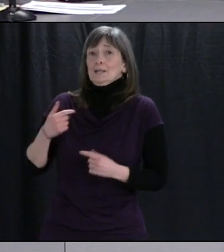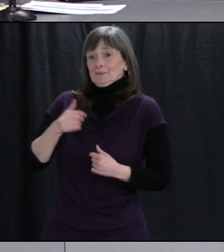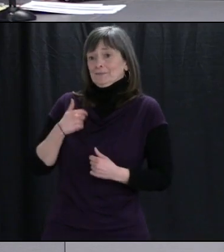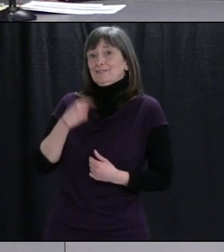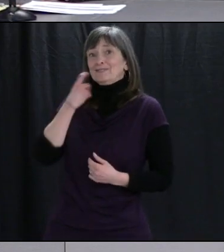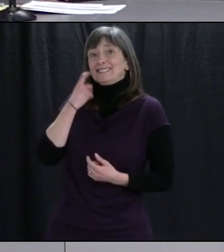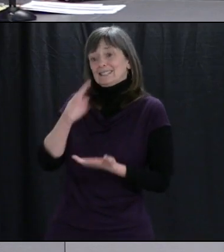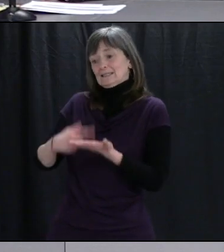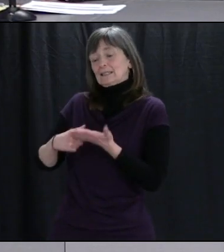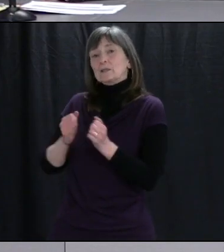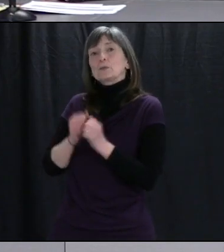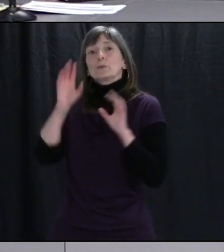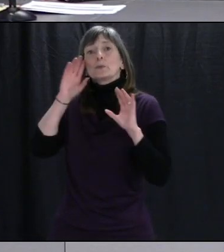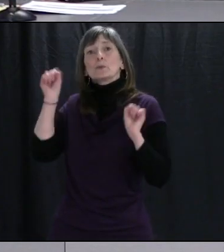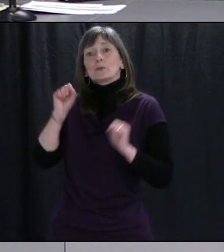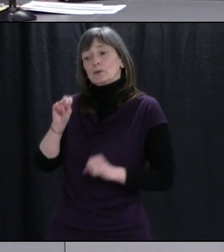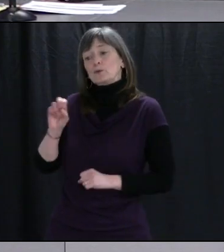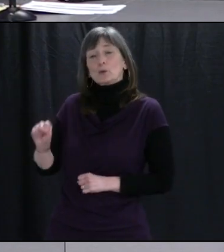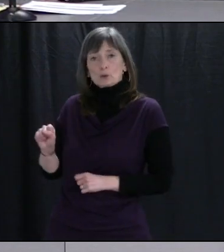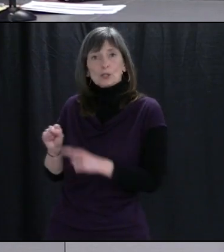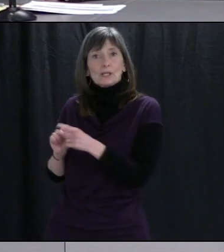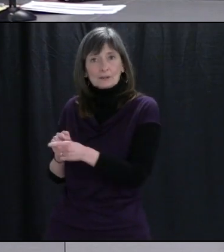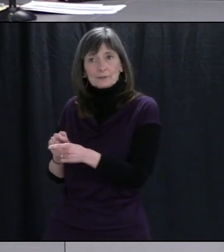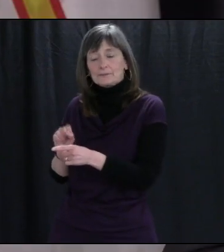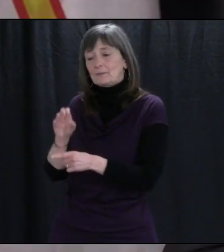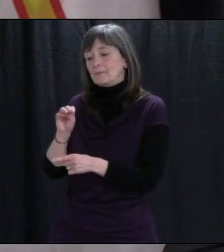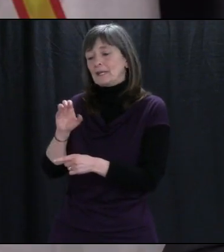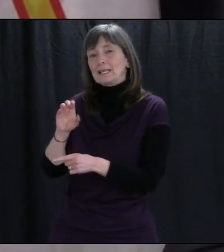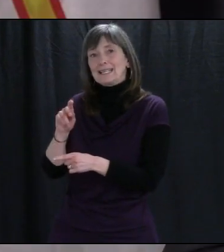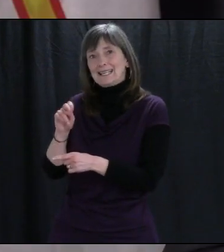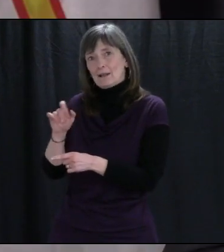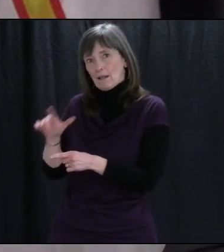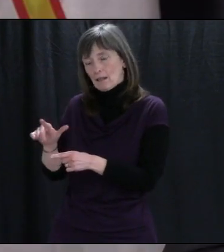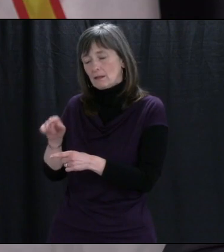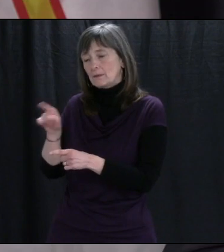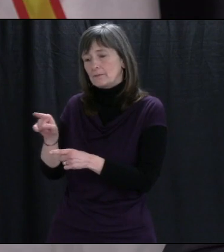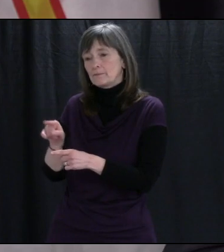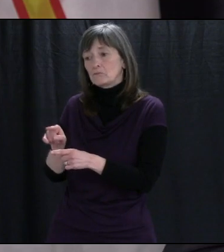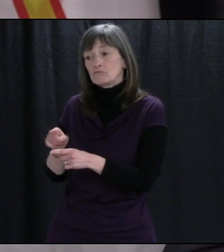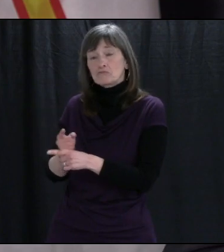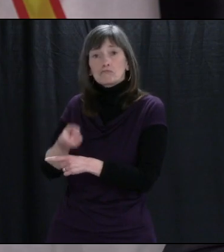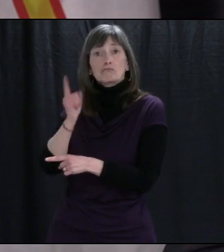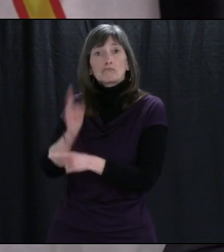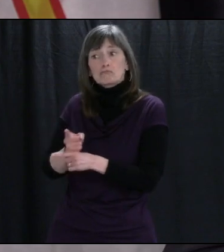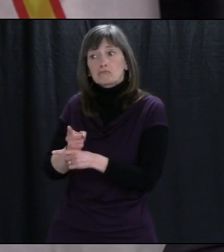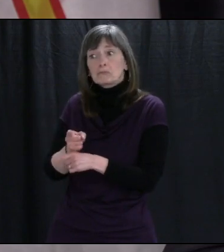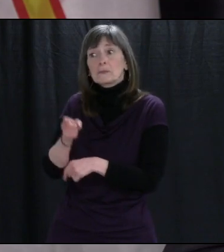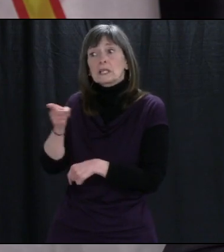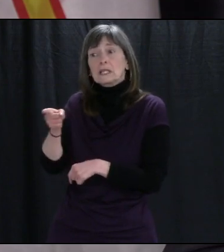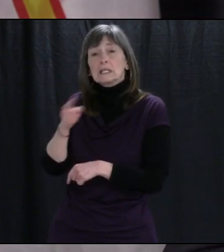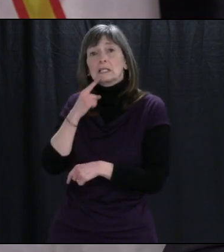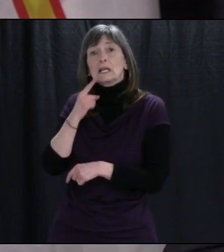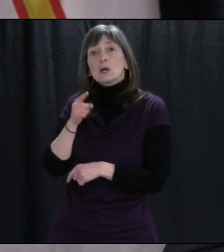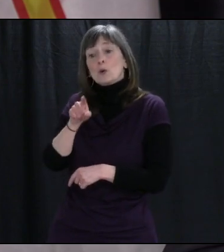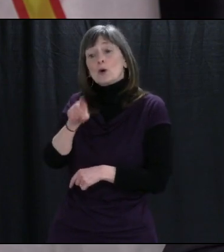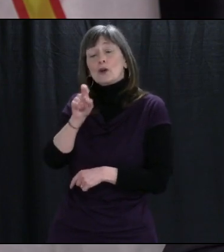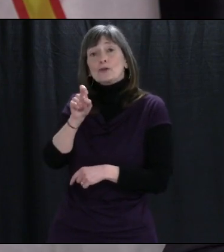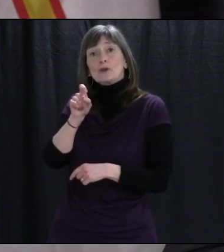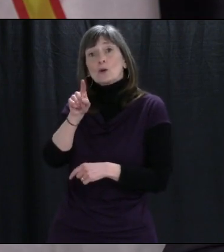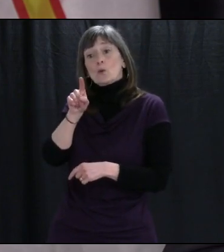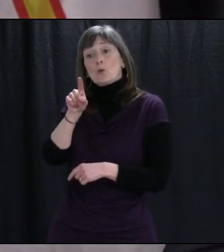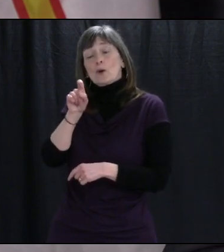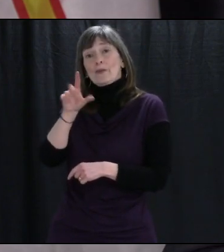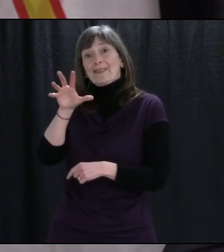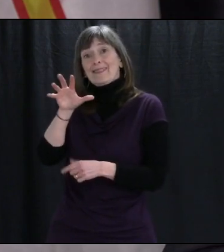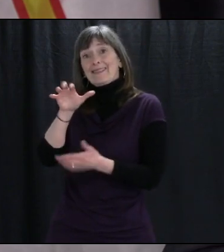sure Minister Hagey has spoken with his officials too, and he's correct in saying that 905 people tested per 100,000 in